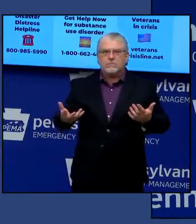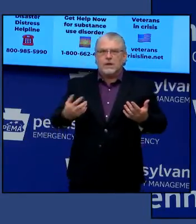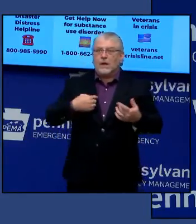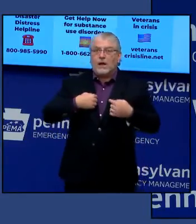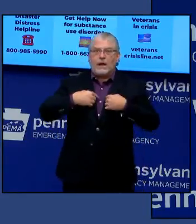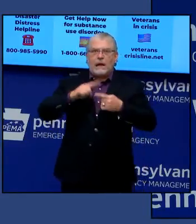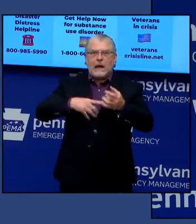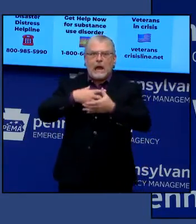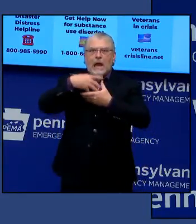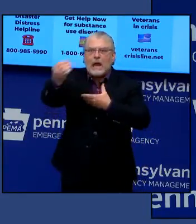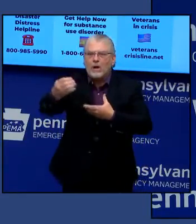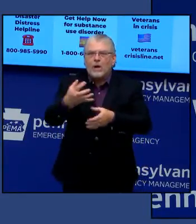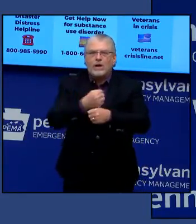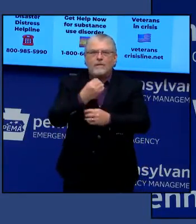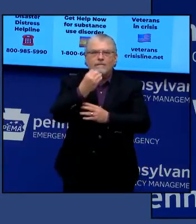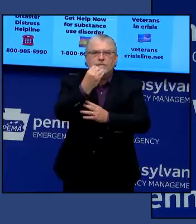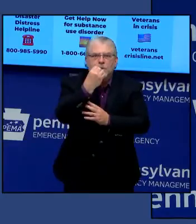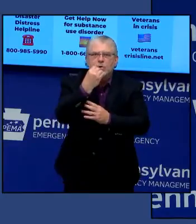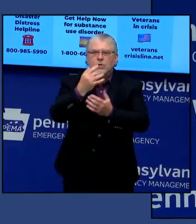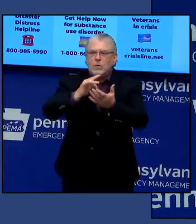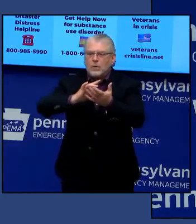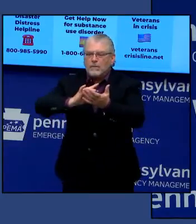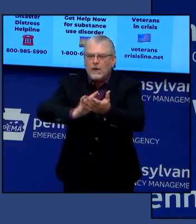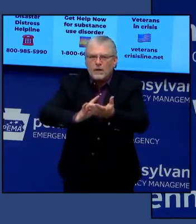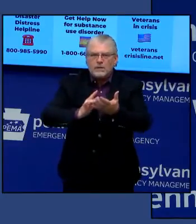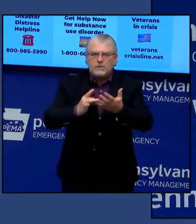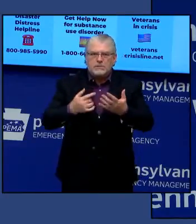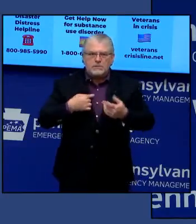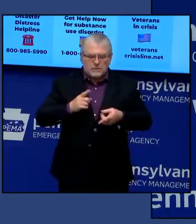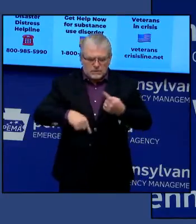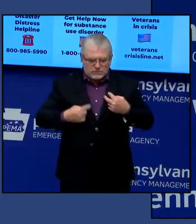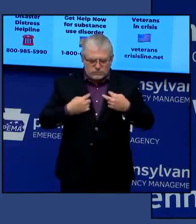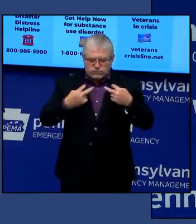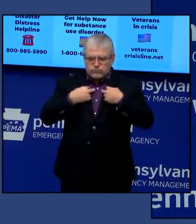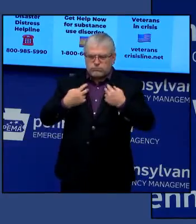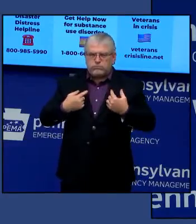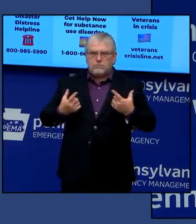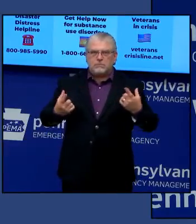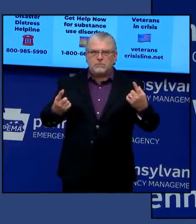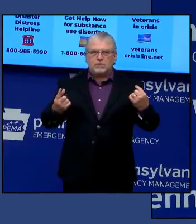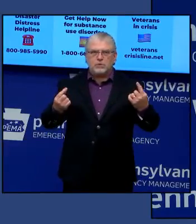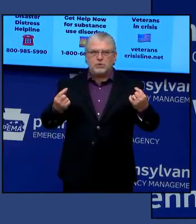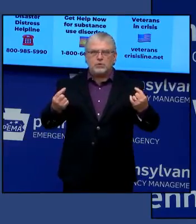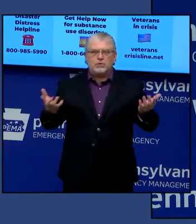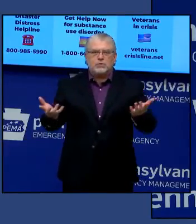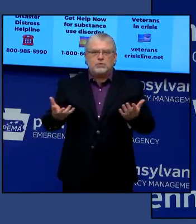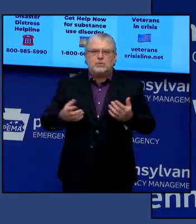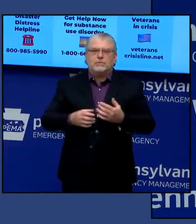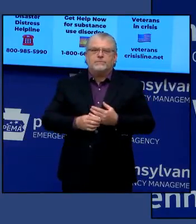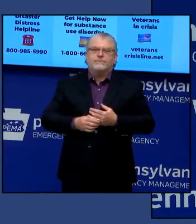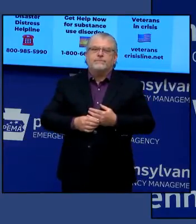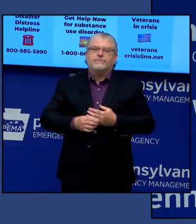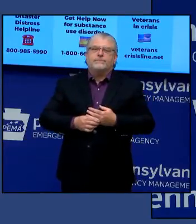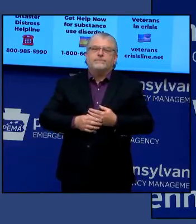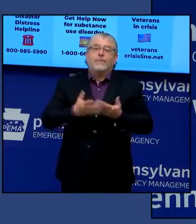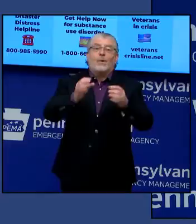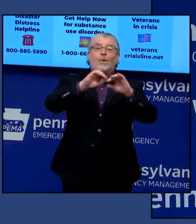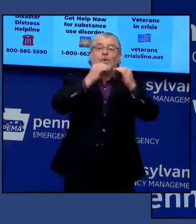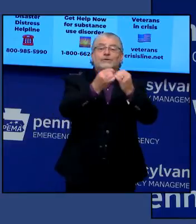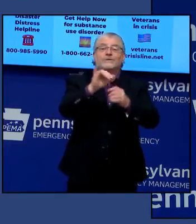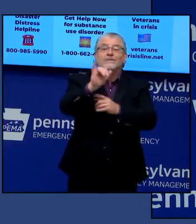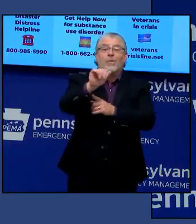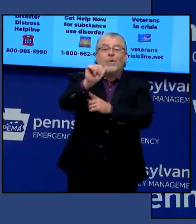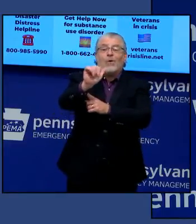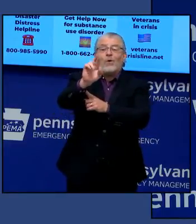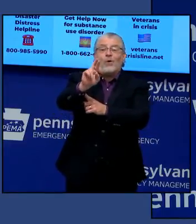like food and obtaining medications. Organizations like the ARC of Pennsylvania and the Autism